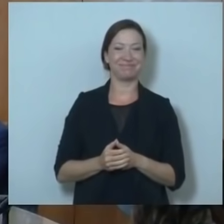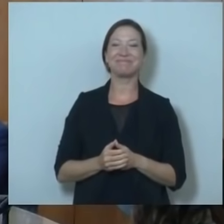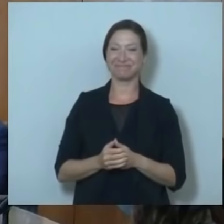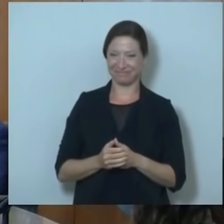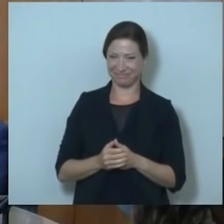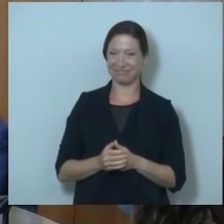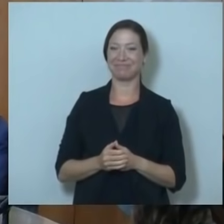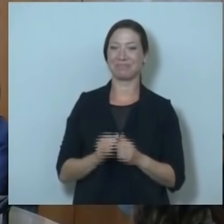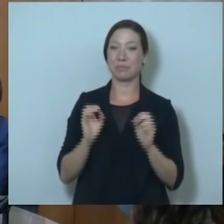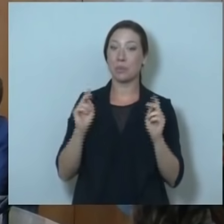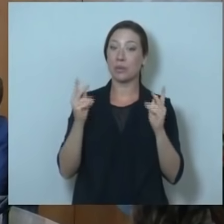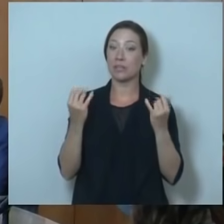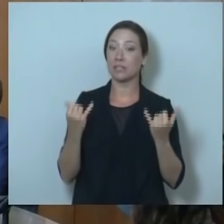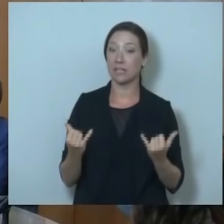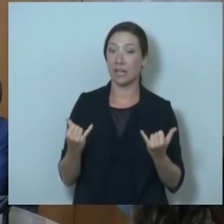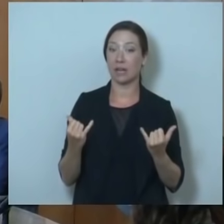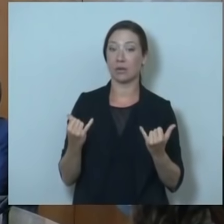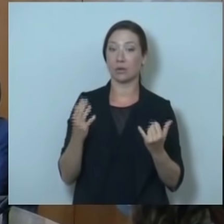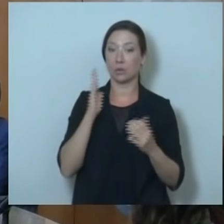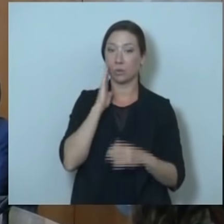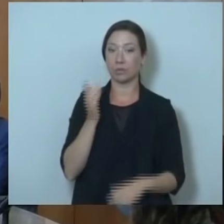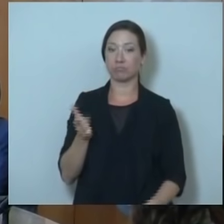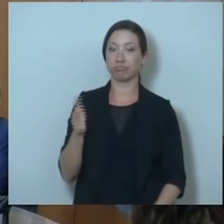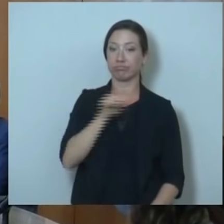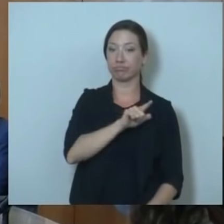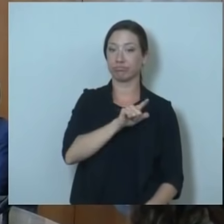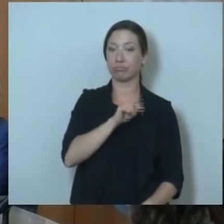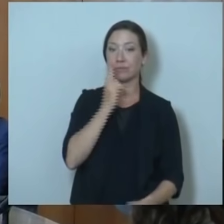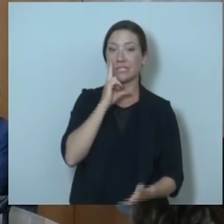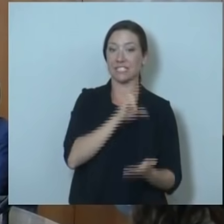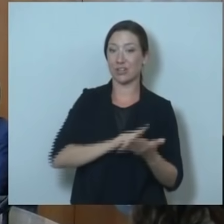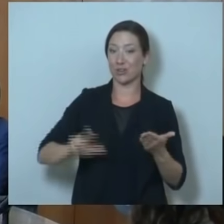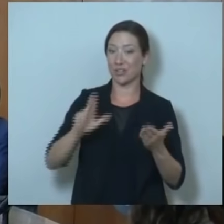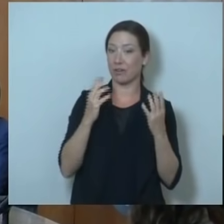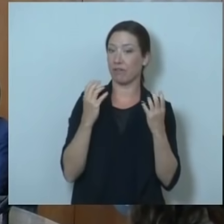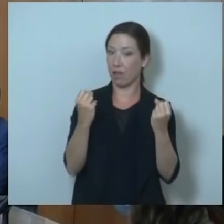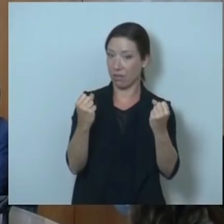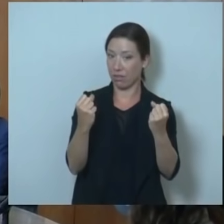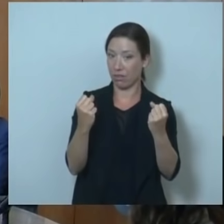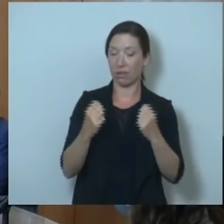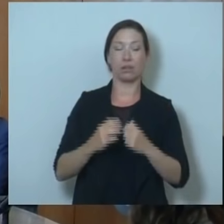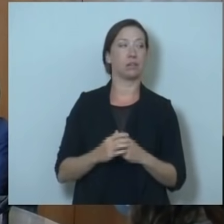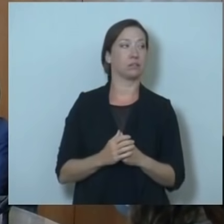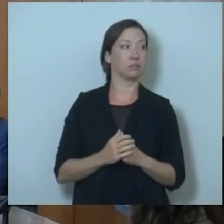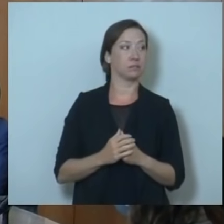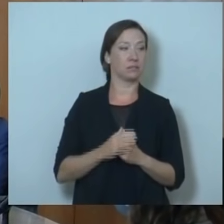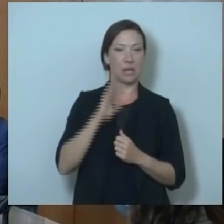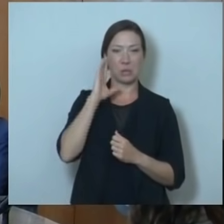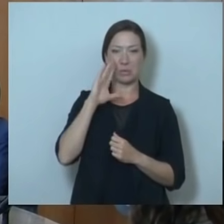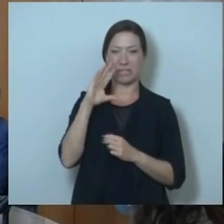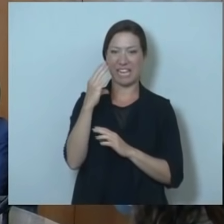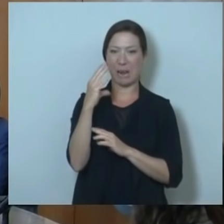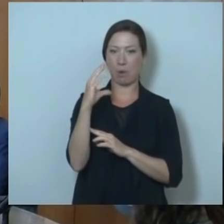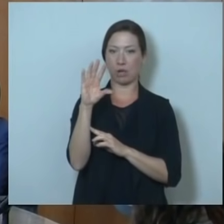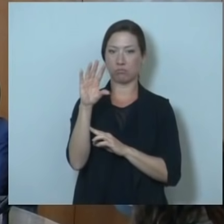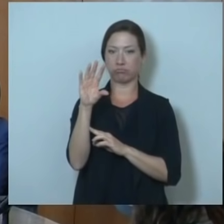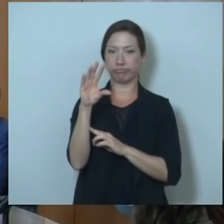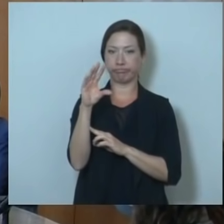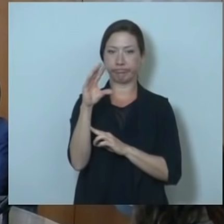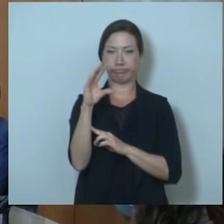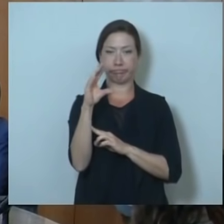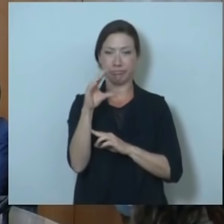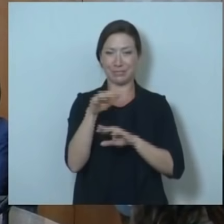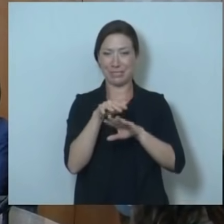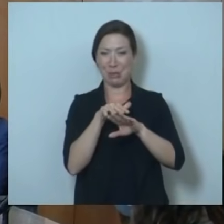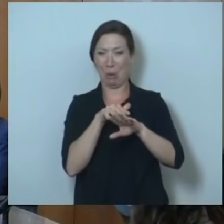going to go next to the Secretary of Health, and I know that we're moving the camera a little bit slowly, so that's